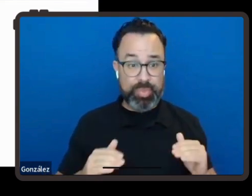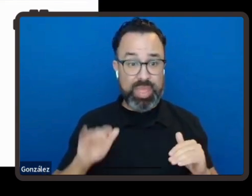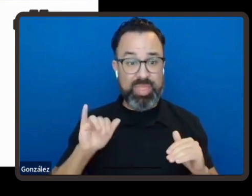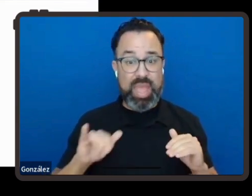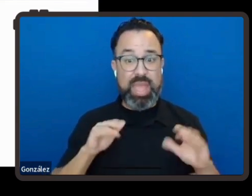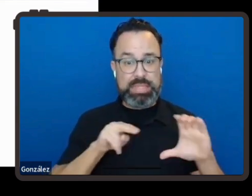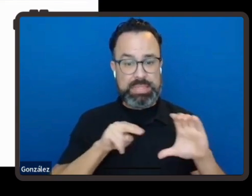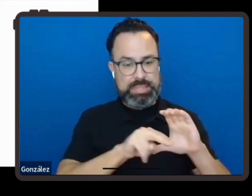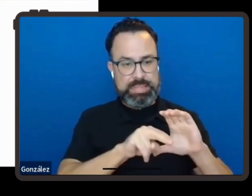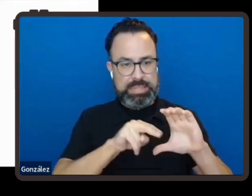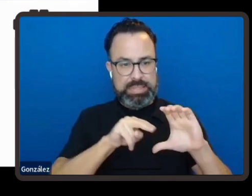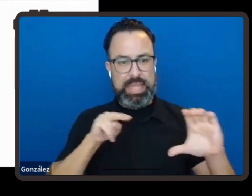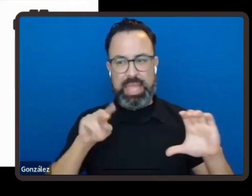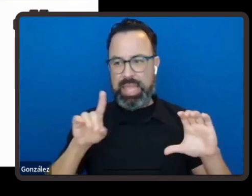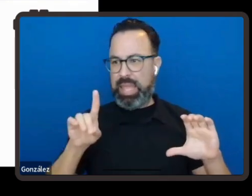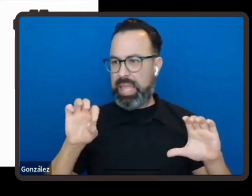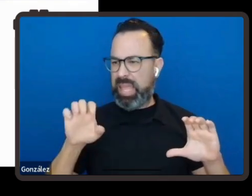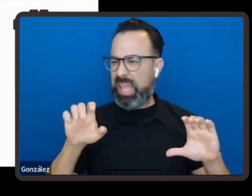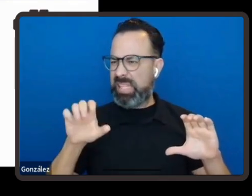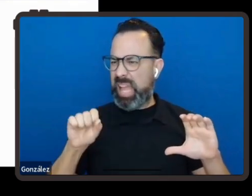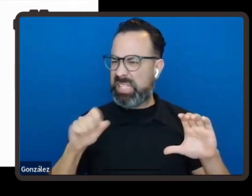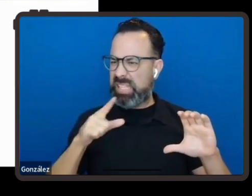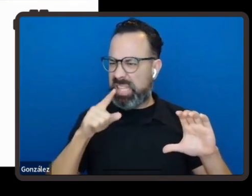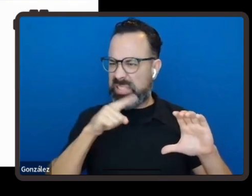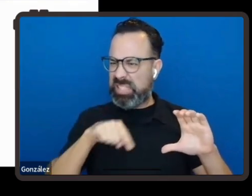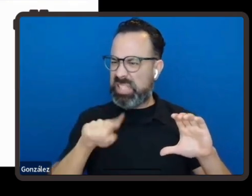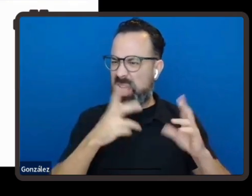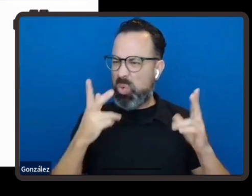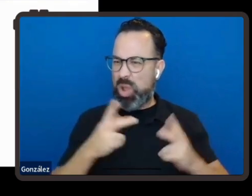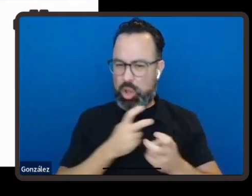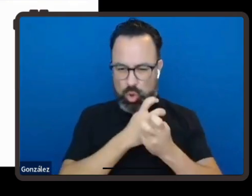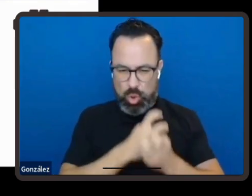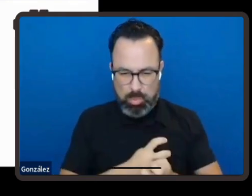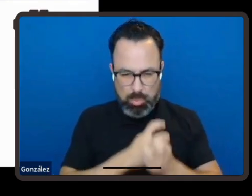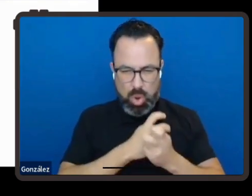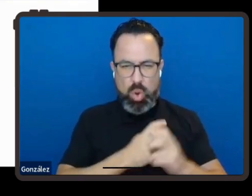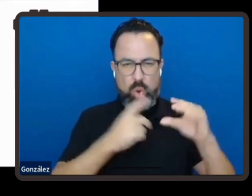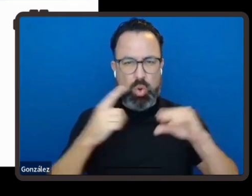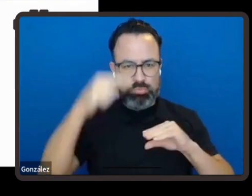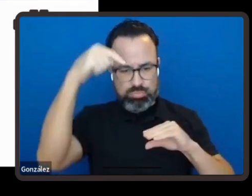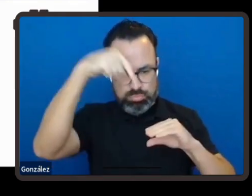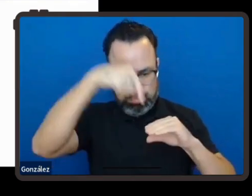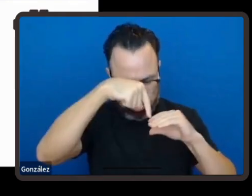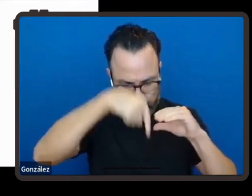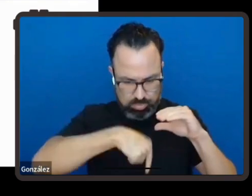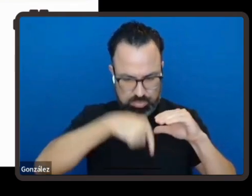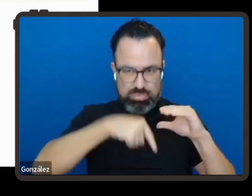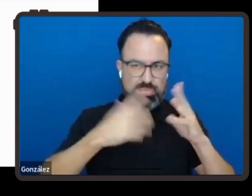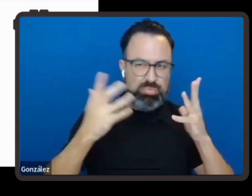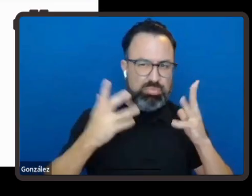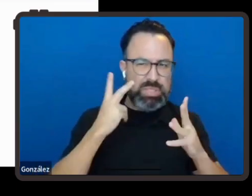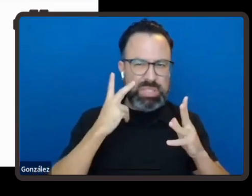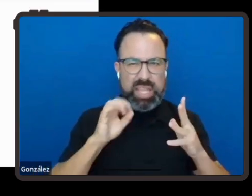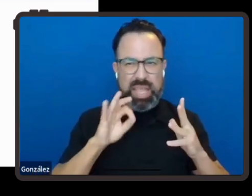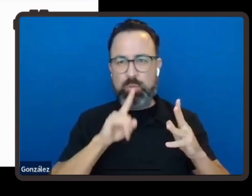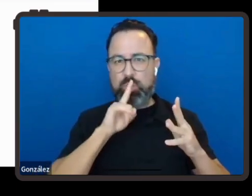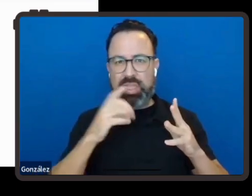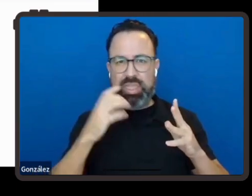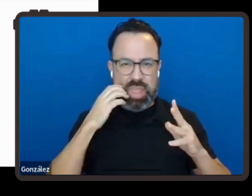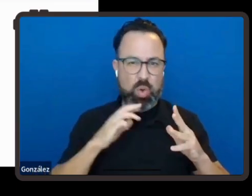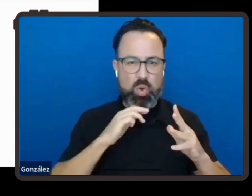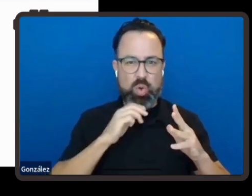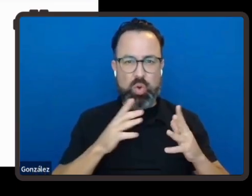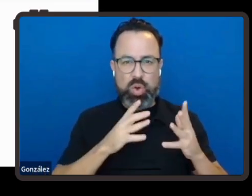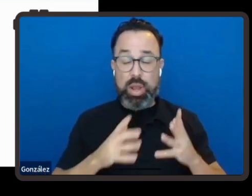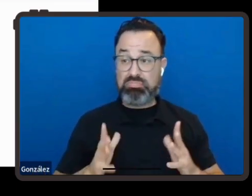is essentially looking at the density of the bone. It's okay to get, but you've got to adjust for